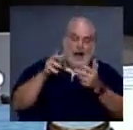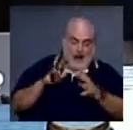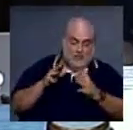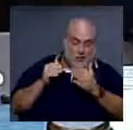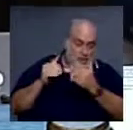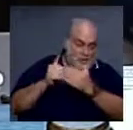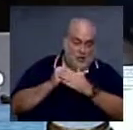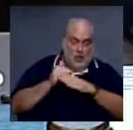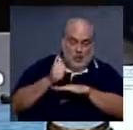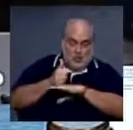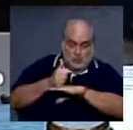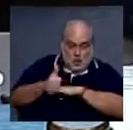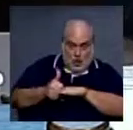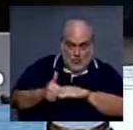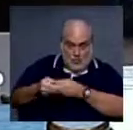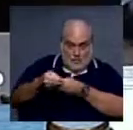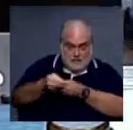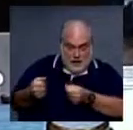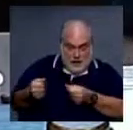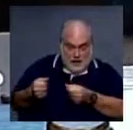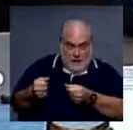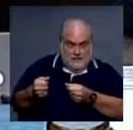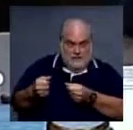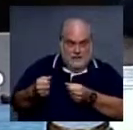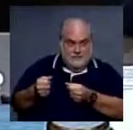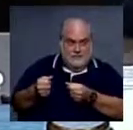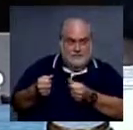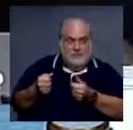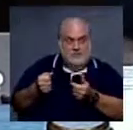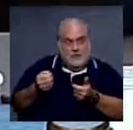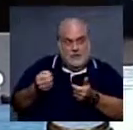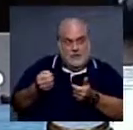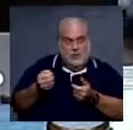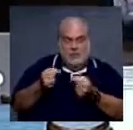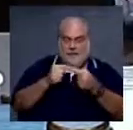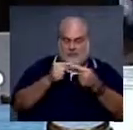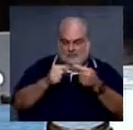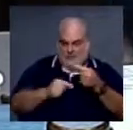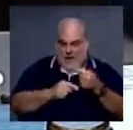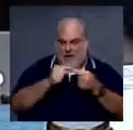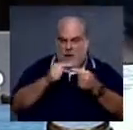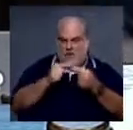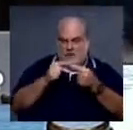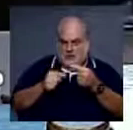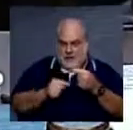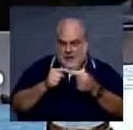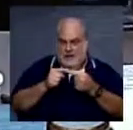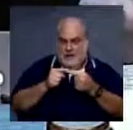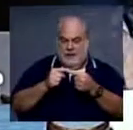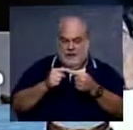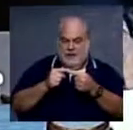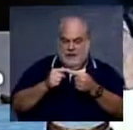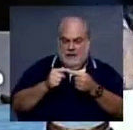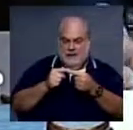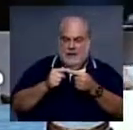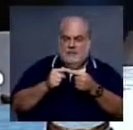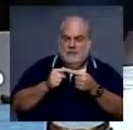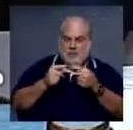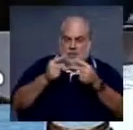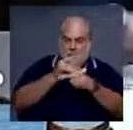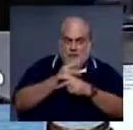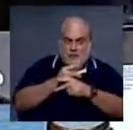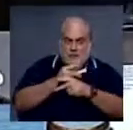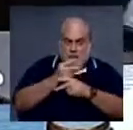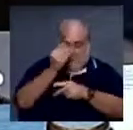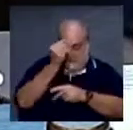is completed. Wow. And so, again, we're going to be in a cycle here pretty soon where this thing is going to expand again, and I can just